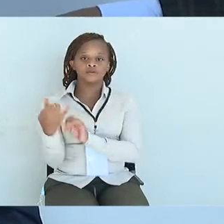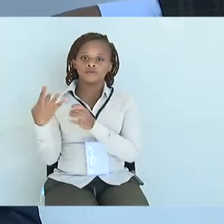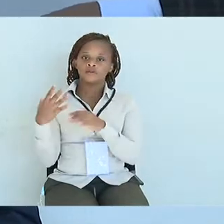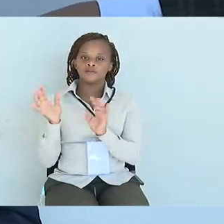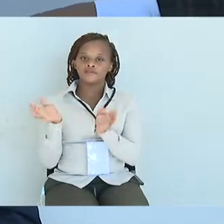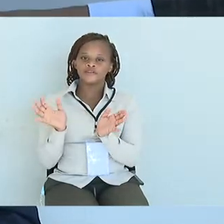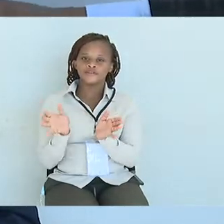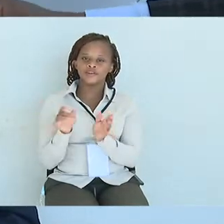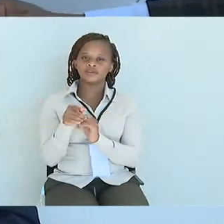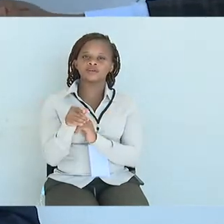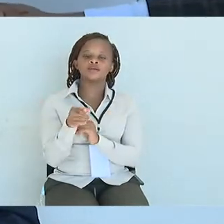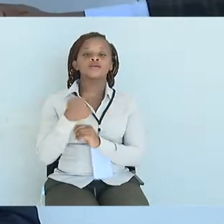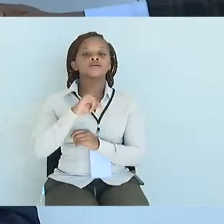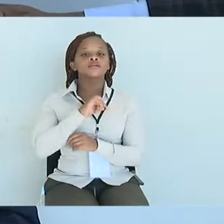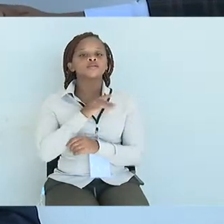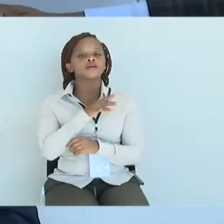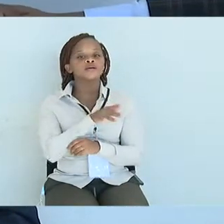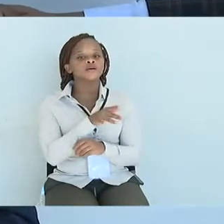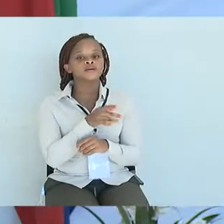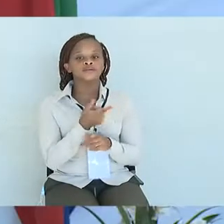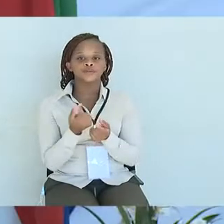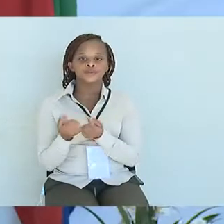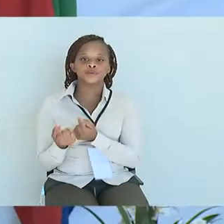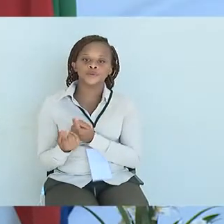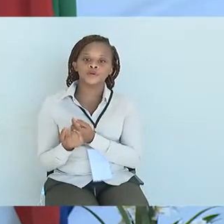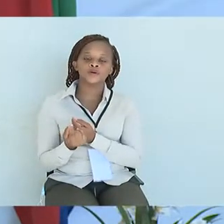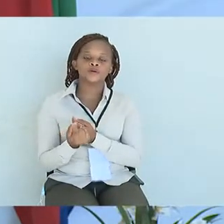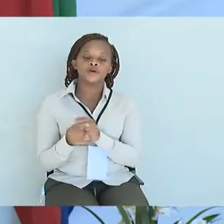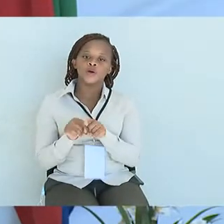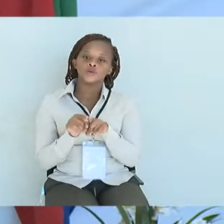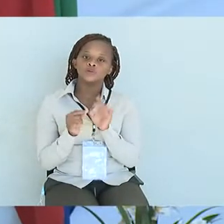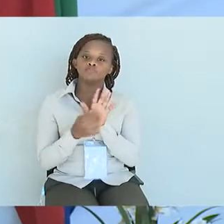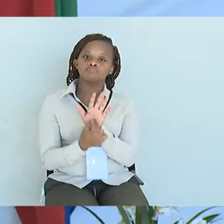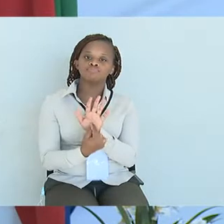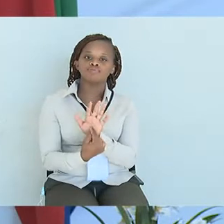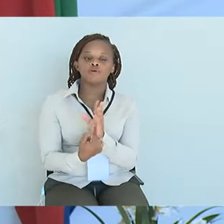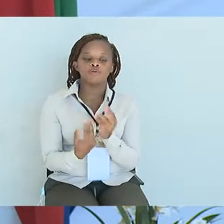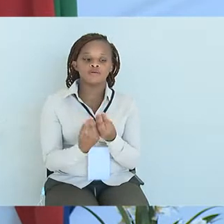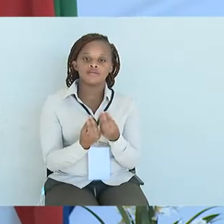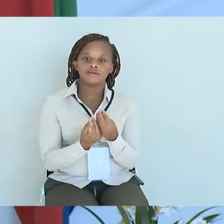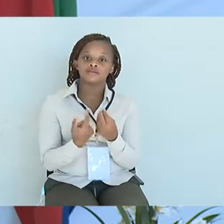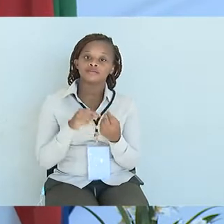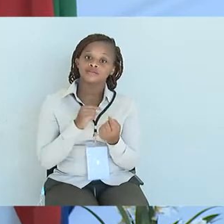we want to, we've got principles that we said are